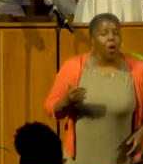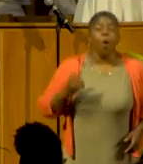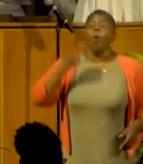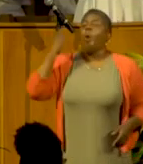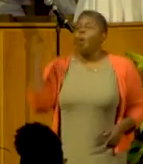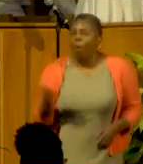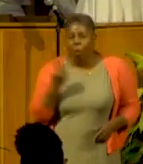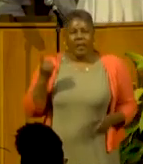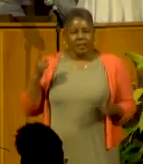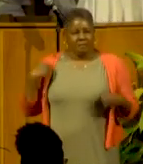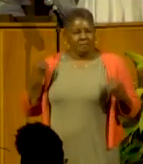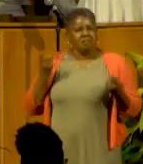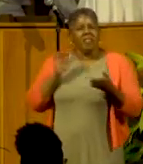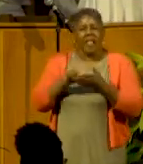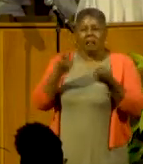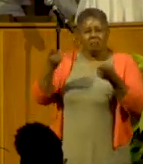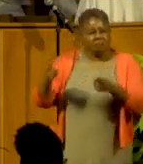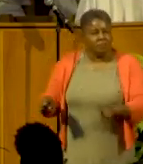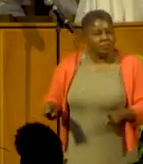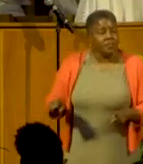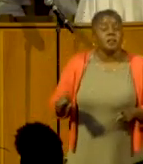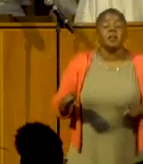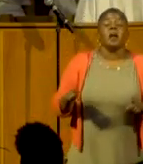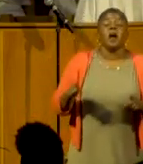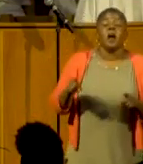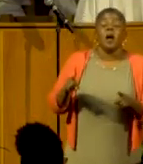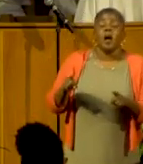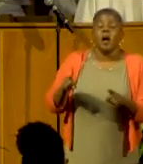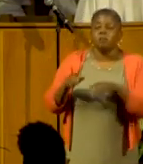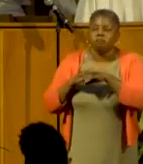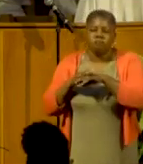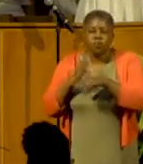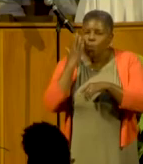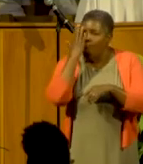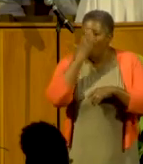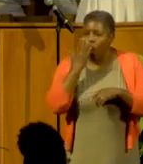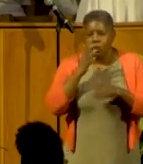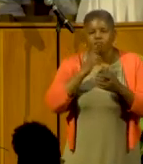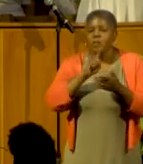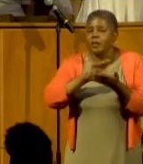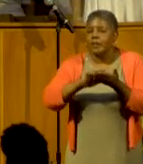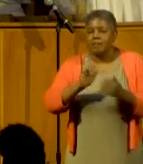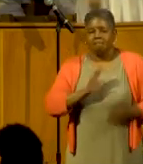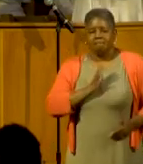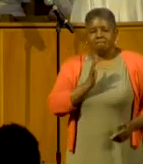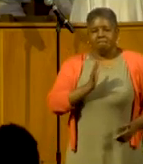It's always been that way. And on the surface, you look pretty.